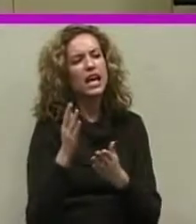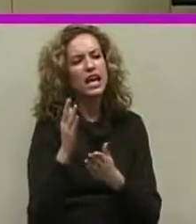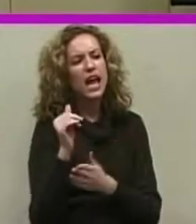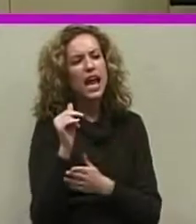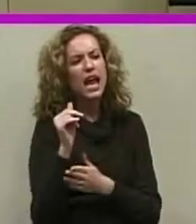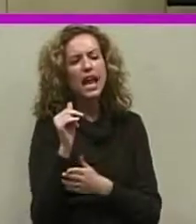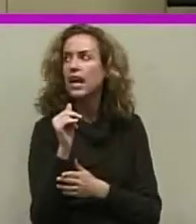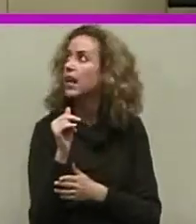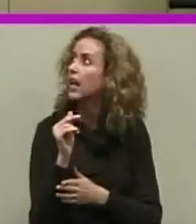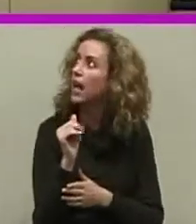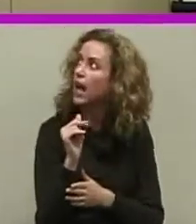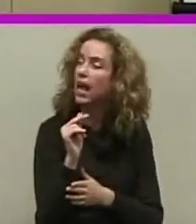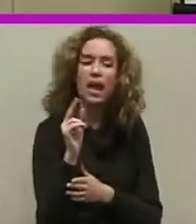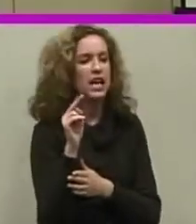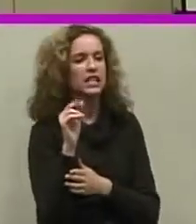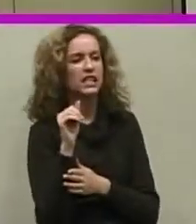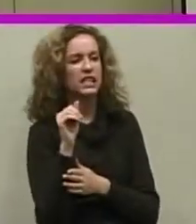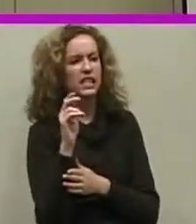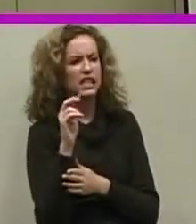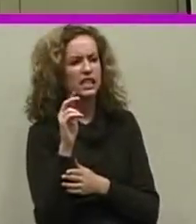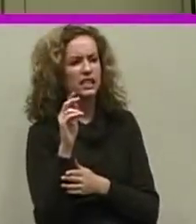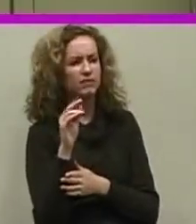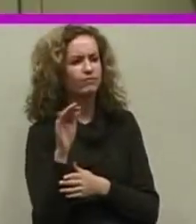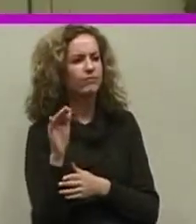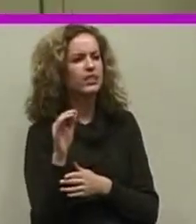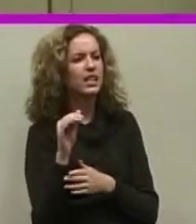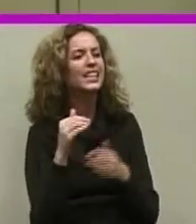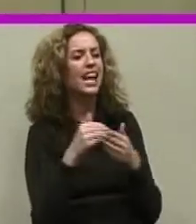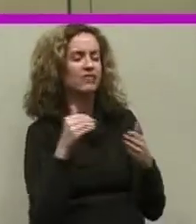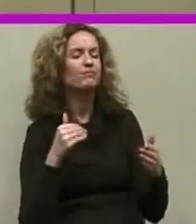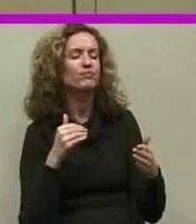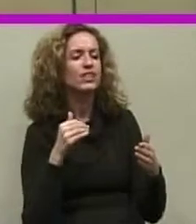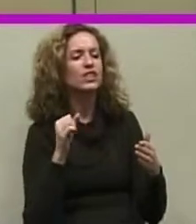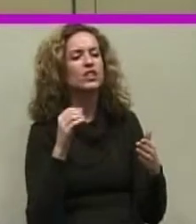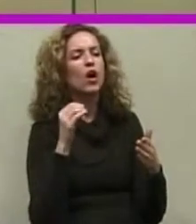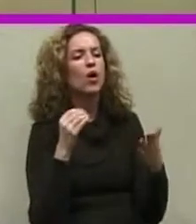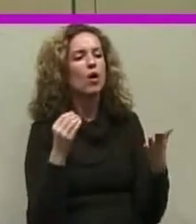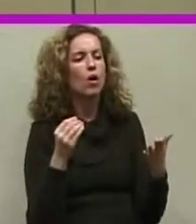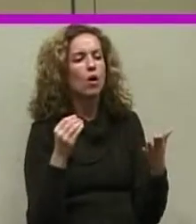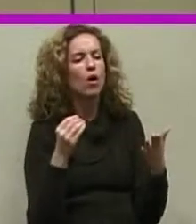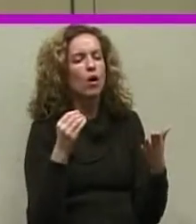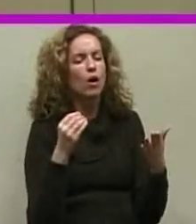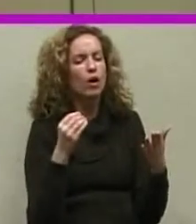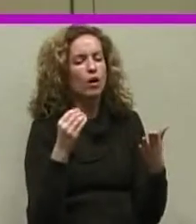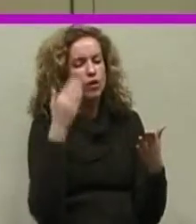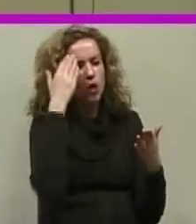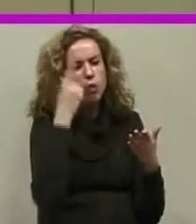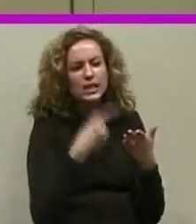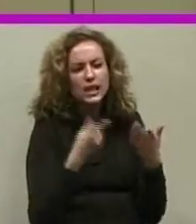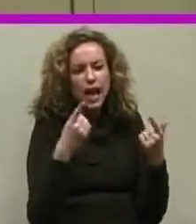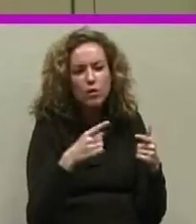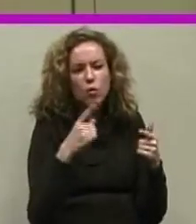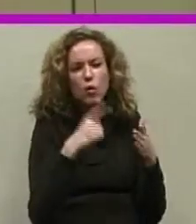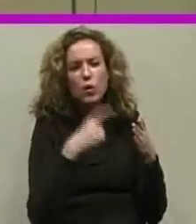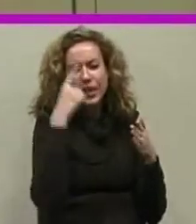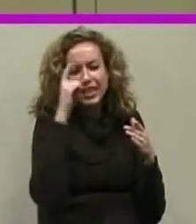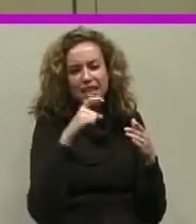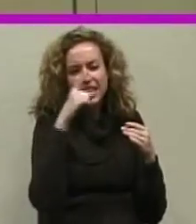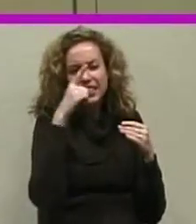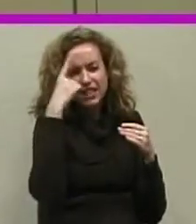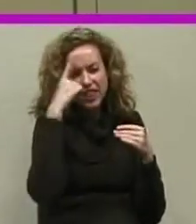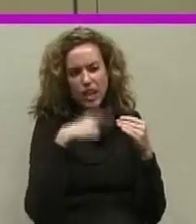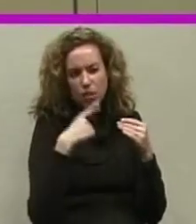problems? What about this kid? Do we see anything going on ahead of time that we may have to take into consideration or work with for this kid in terms of what's going on ahead of